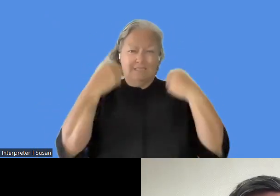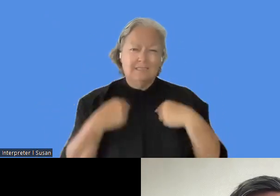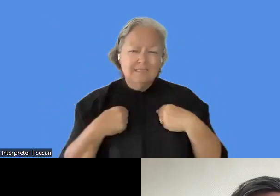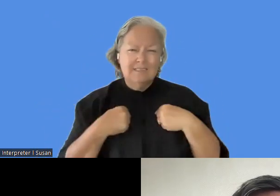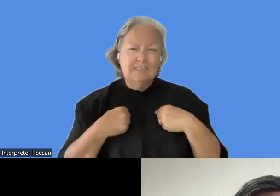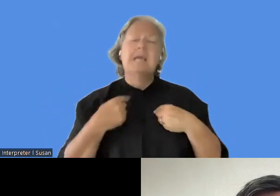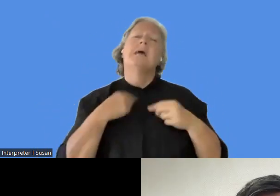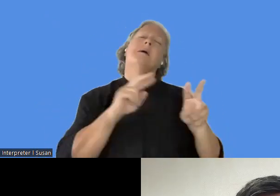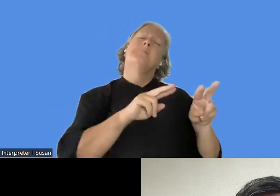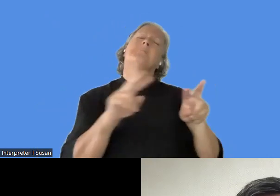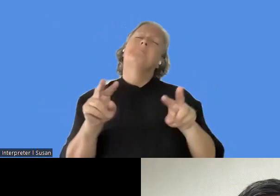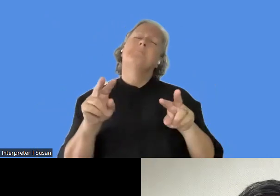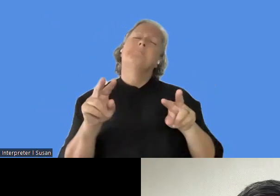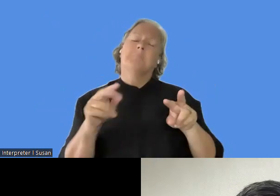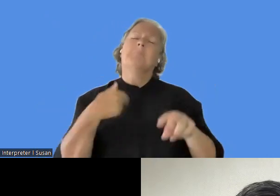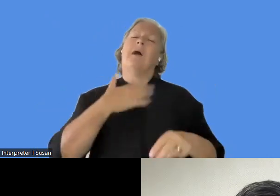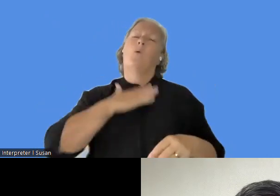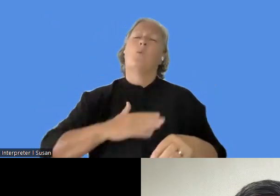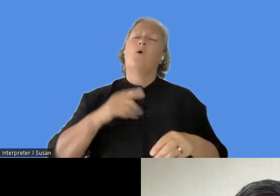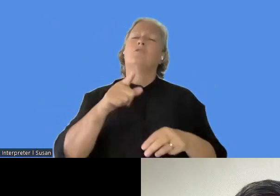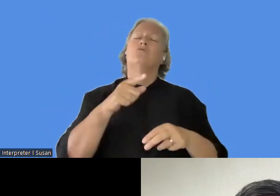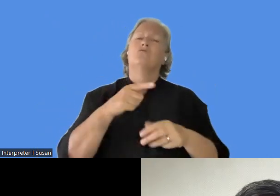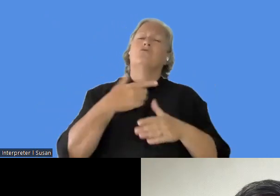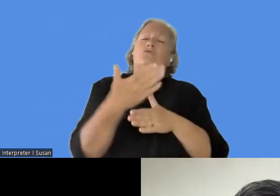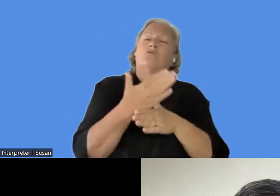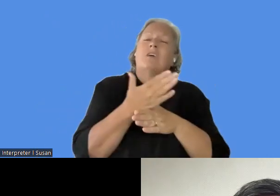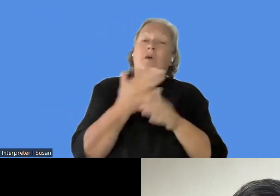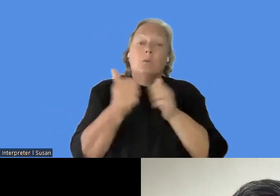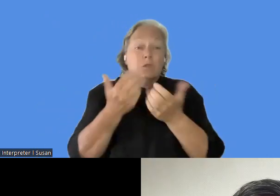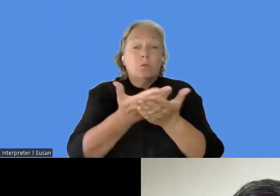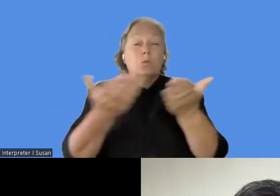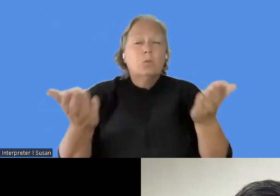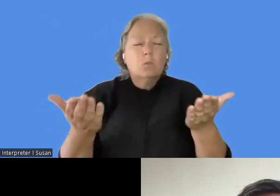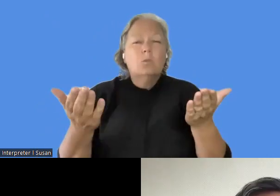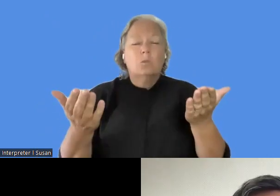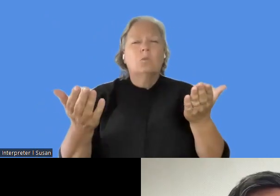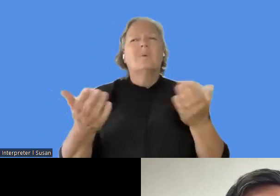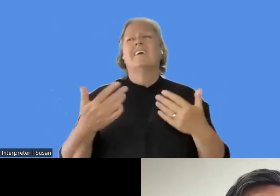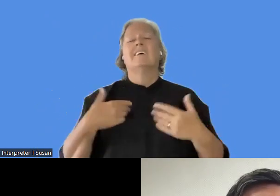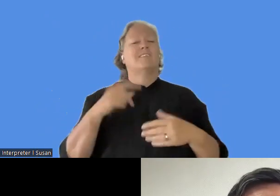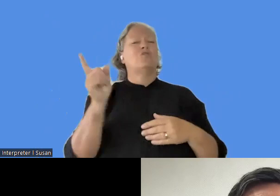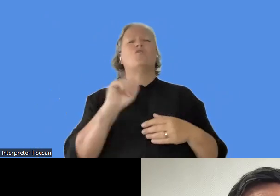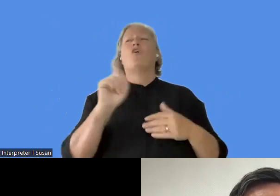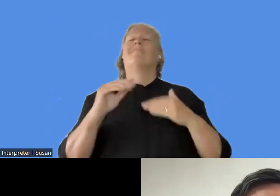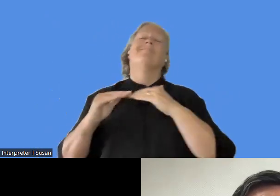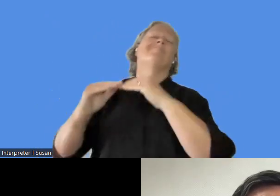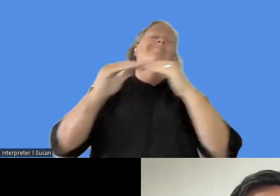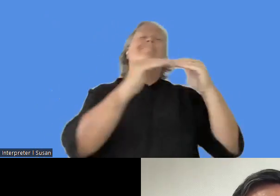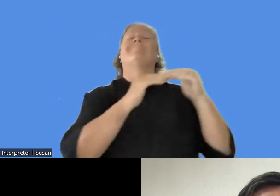share with you how we are standardizing the data. Without the standardization of data, we cannot use it